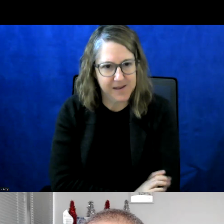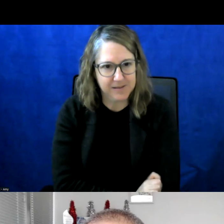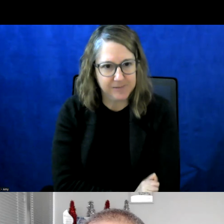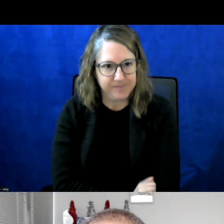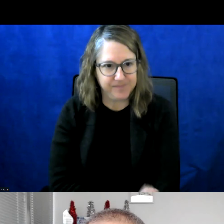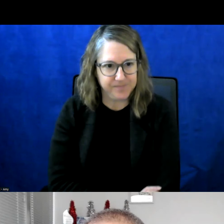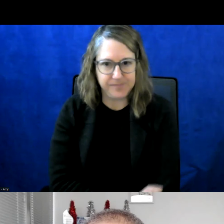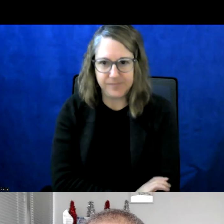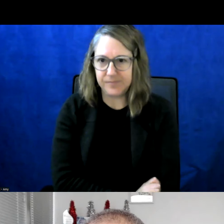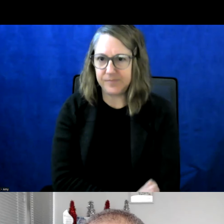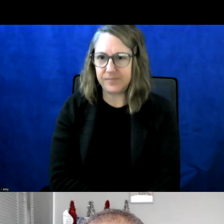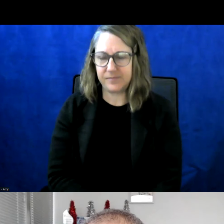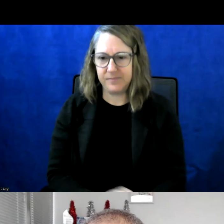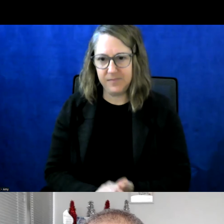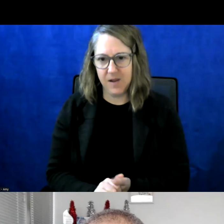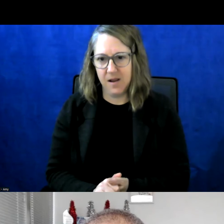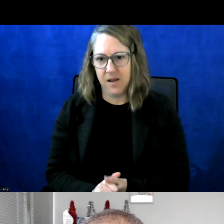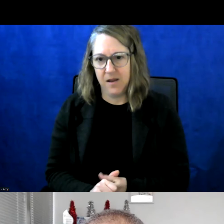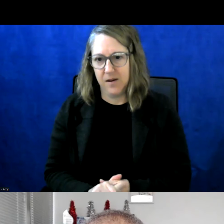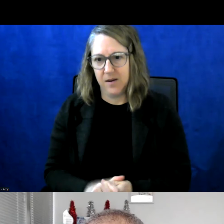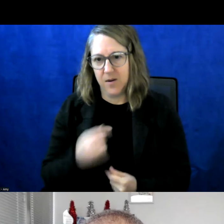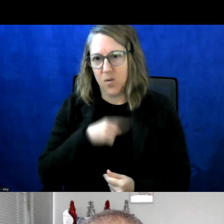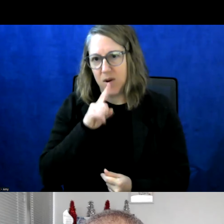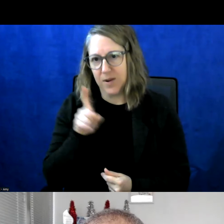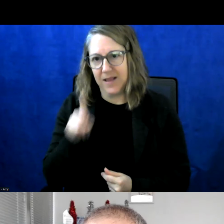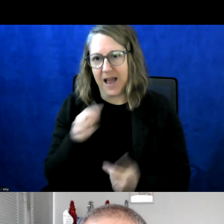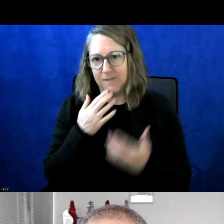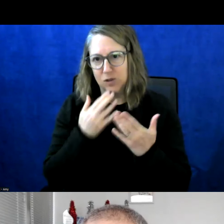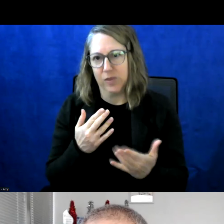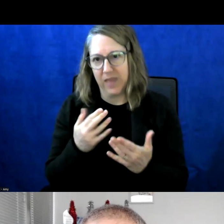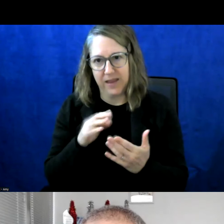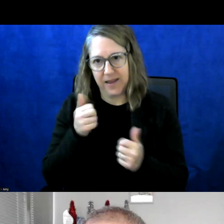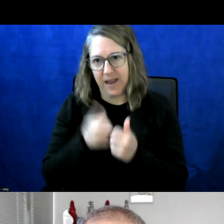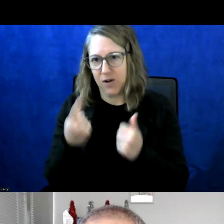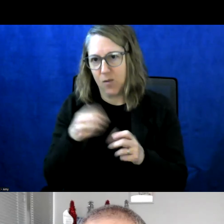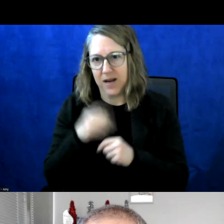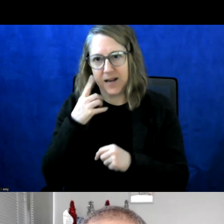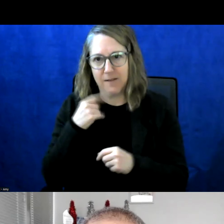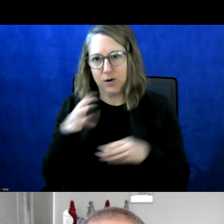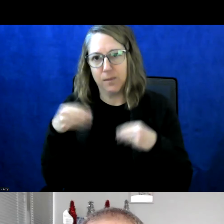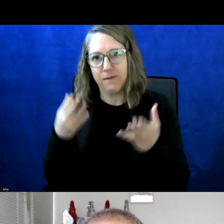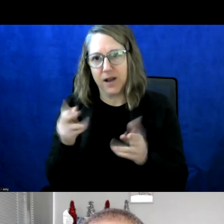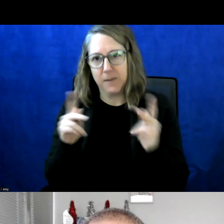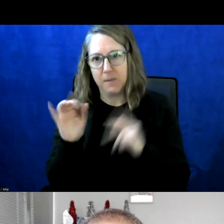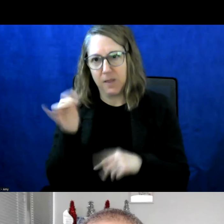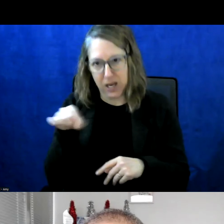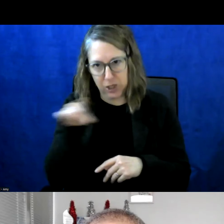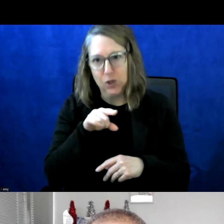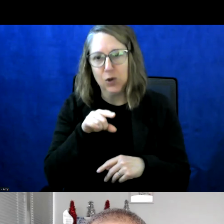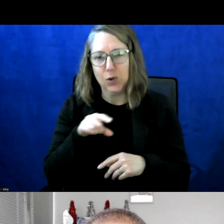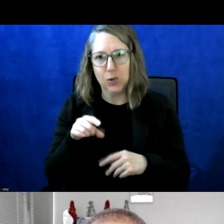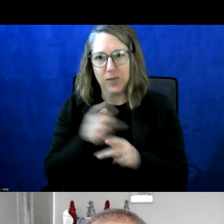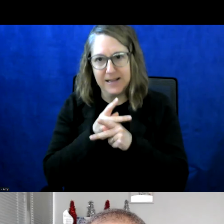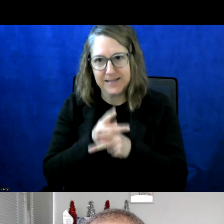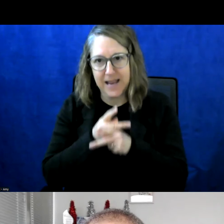really, we have to give thanks and gratitude to really all Californians, everybody, providers, people like you who are taking